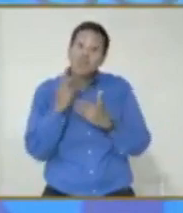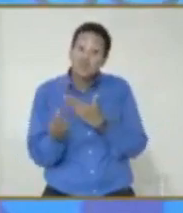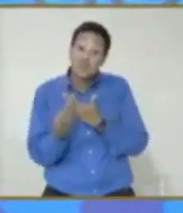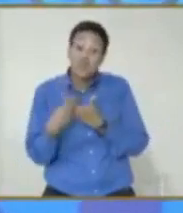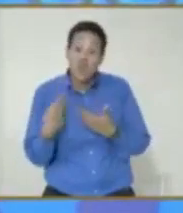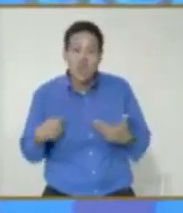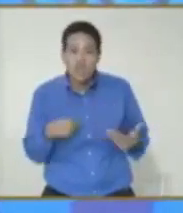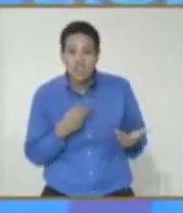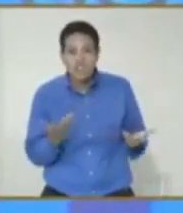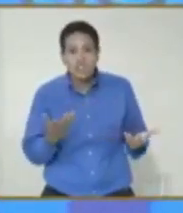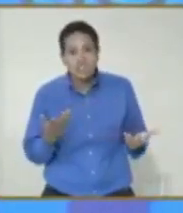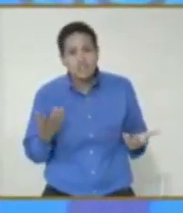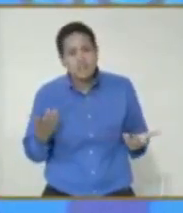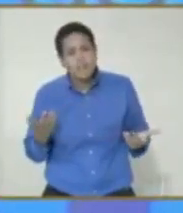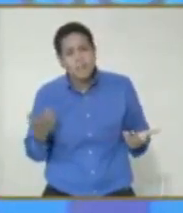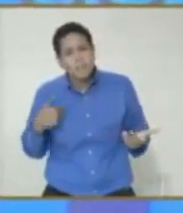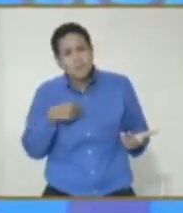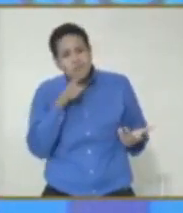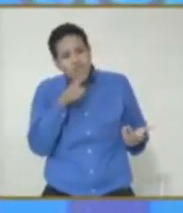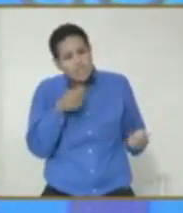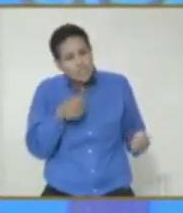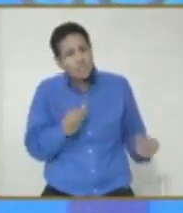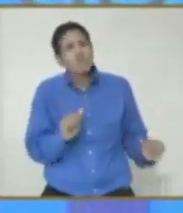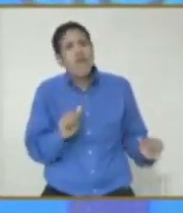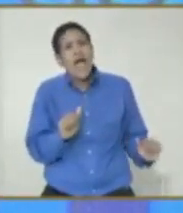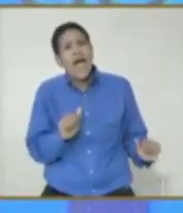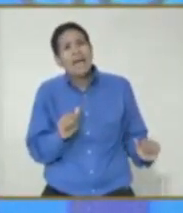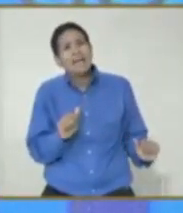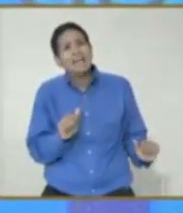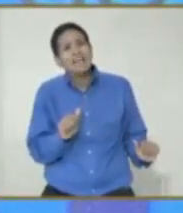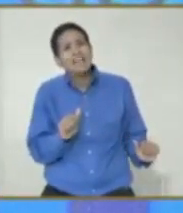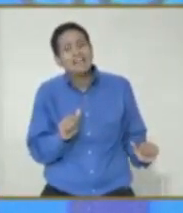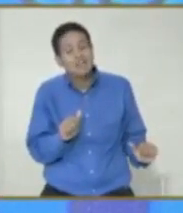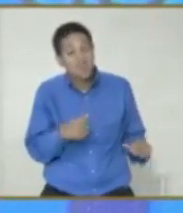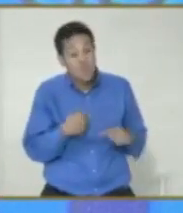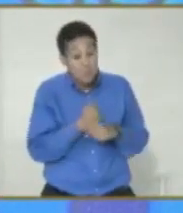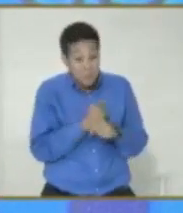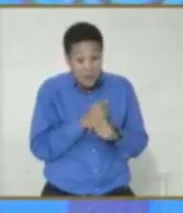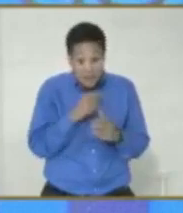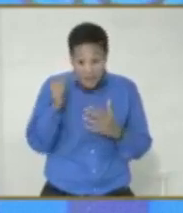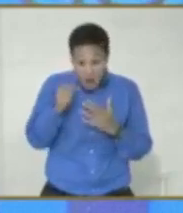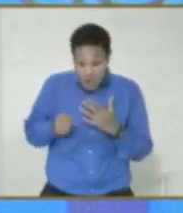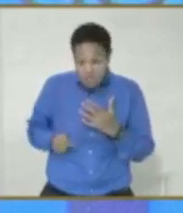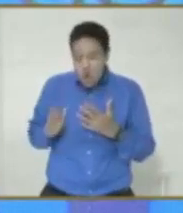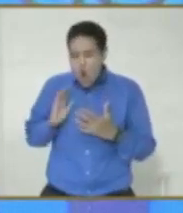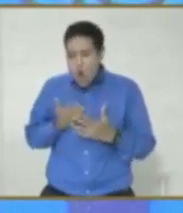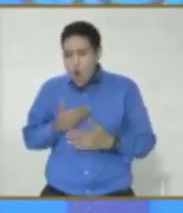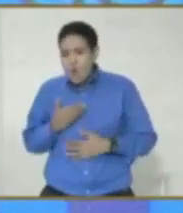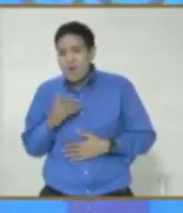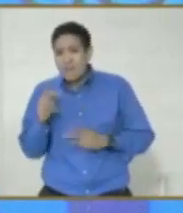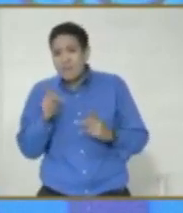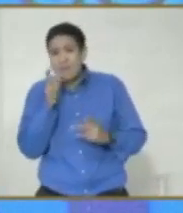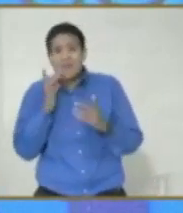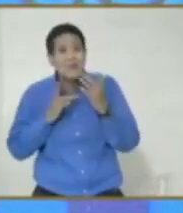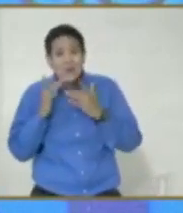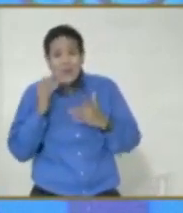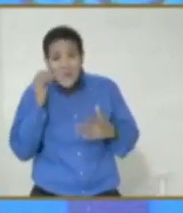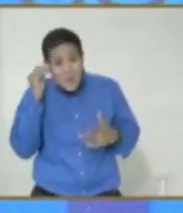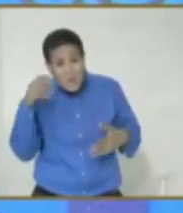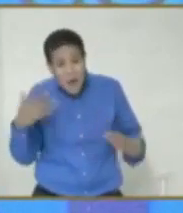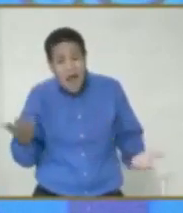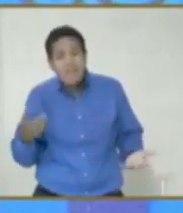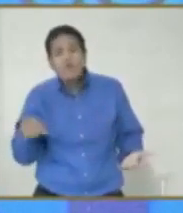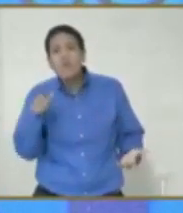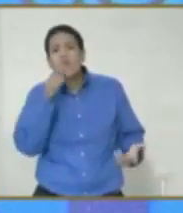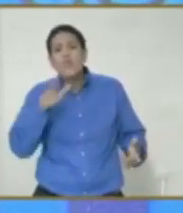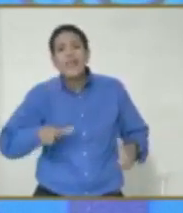us as we try to make the conditions that our homeless and those who are